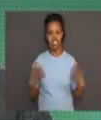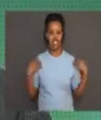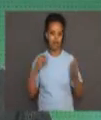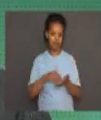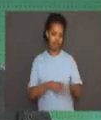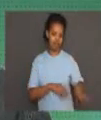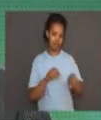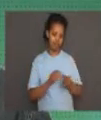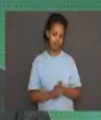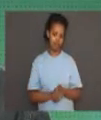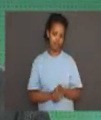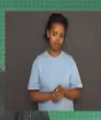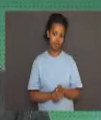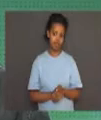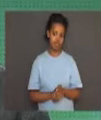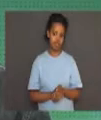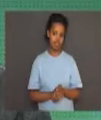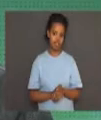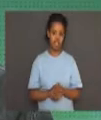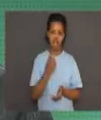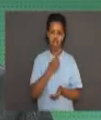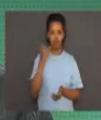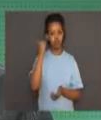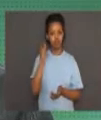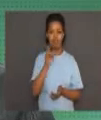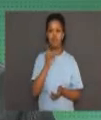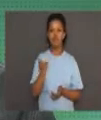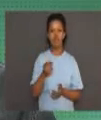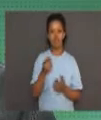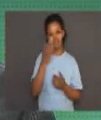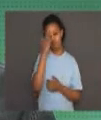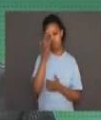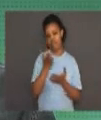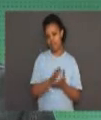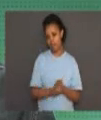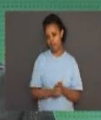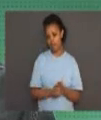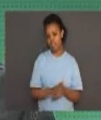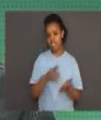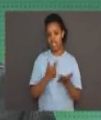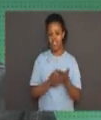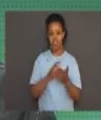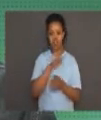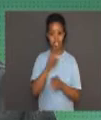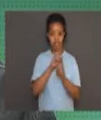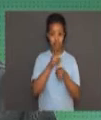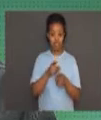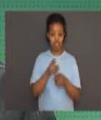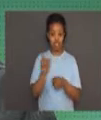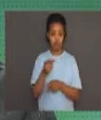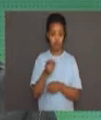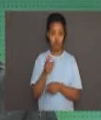Hello again, students. I wonder what some of your thoughts were. The answer to this question is